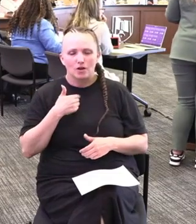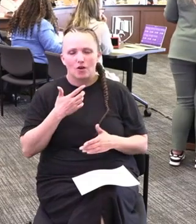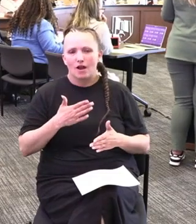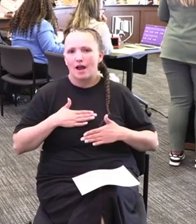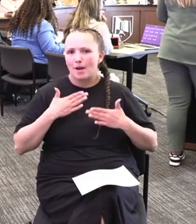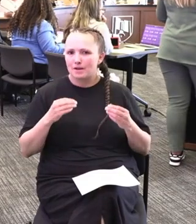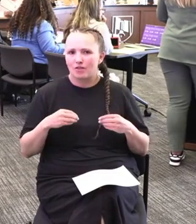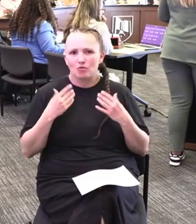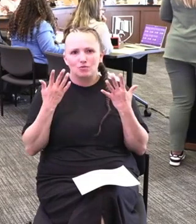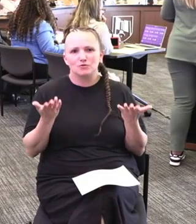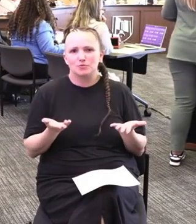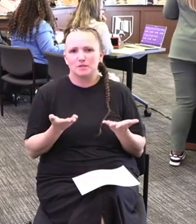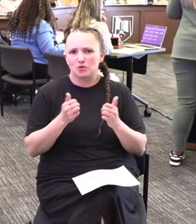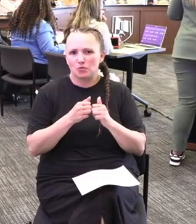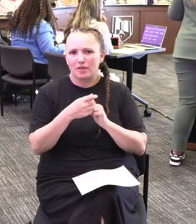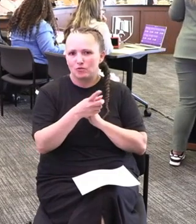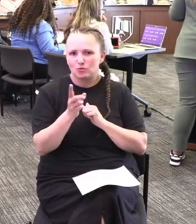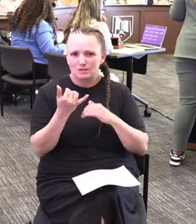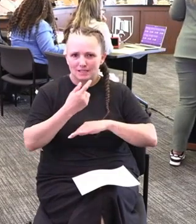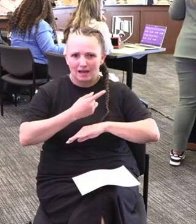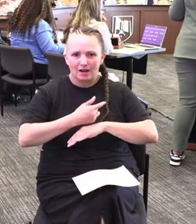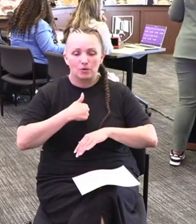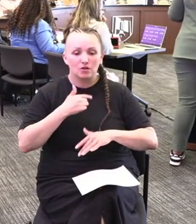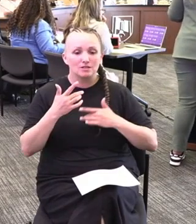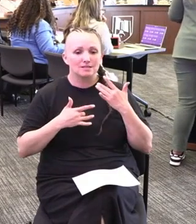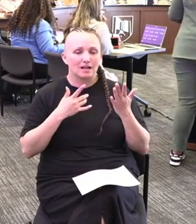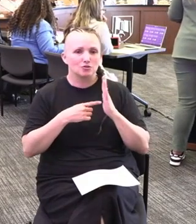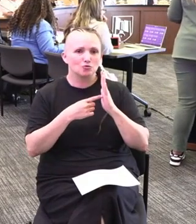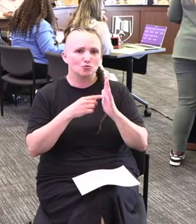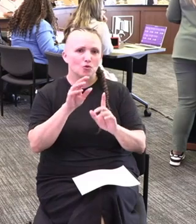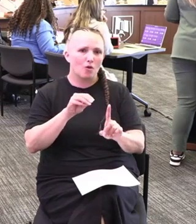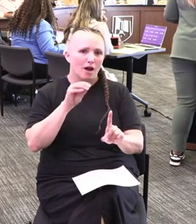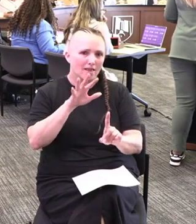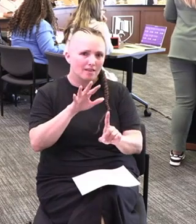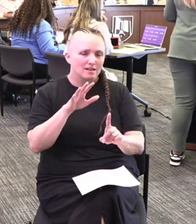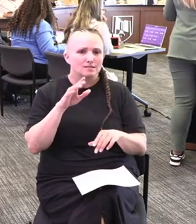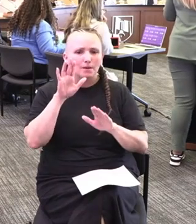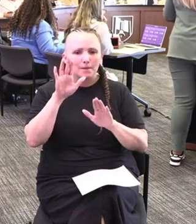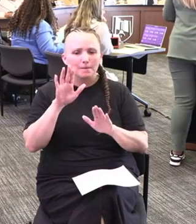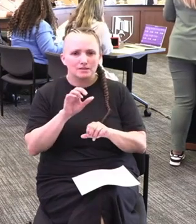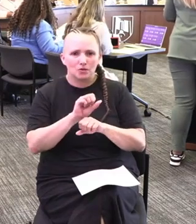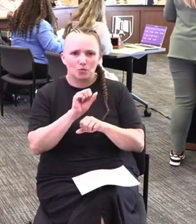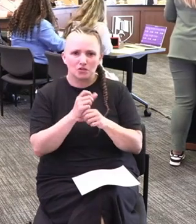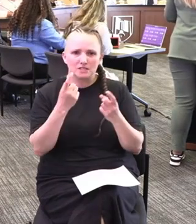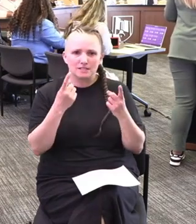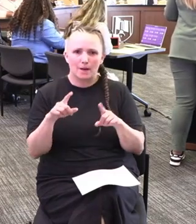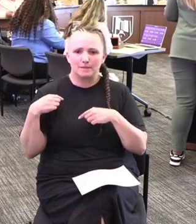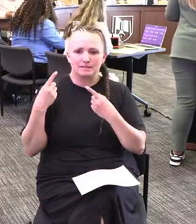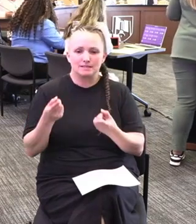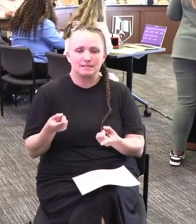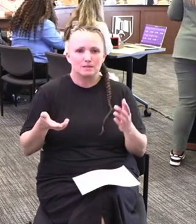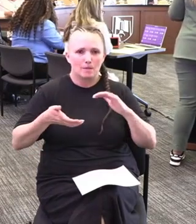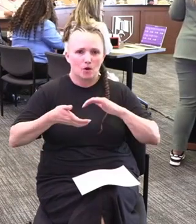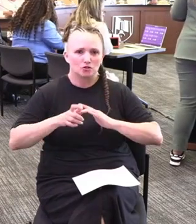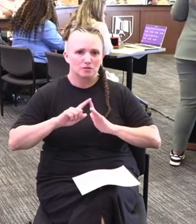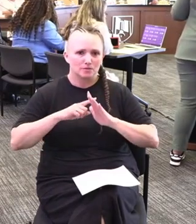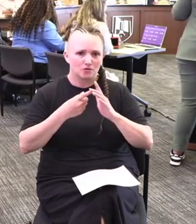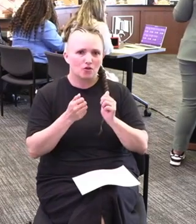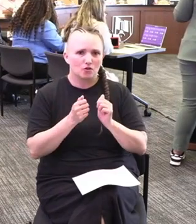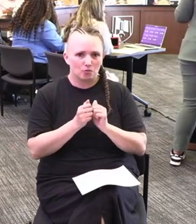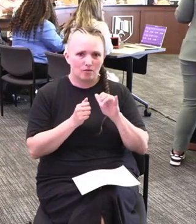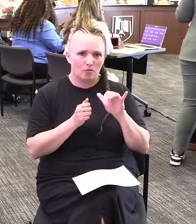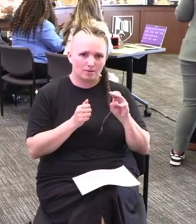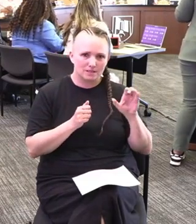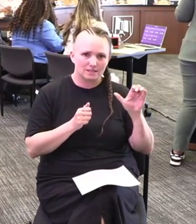here with you all today. We are excited to share some highlights of the incredible work that's happened since the YMCA's partnership with Joliet Junior College